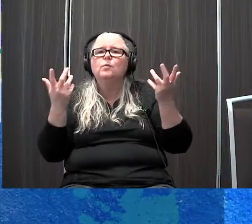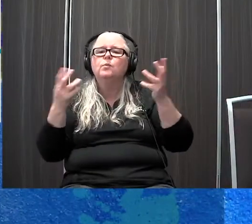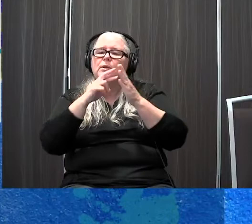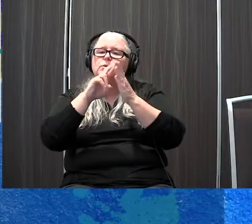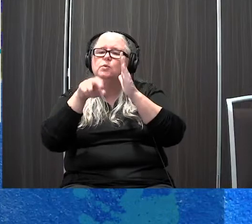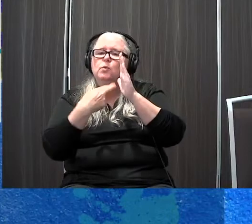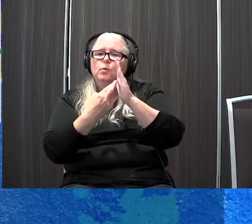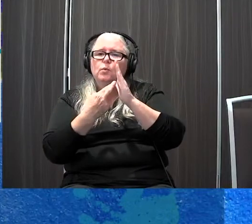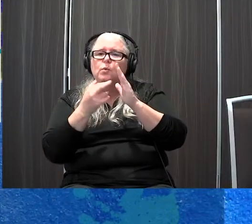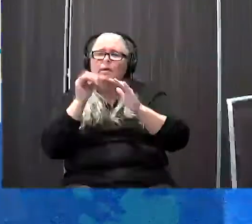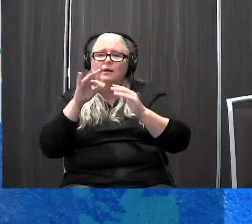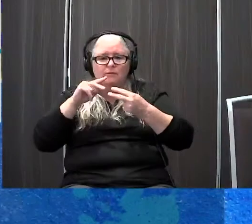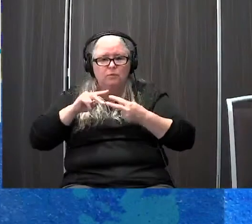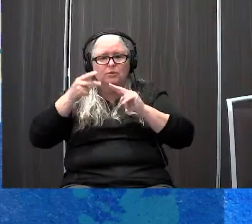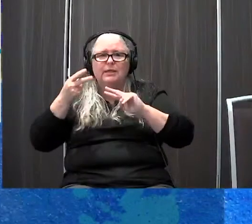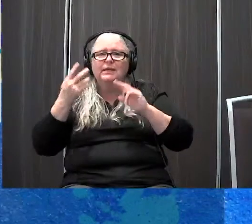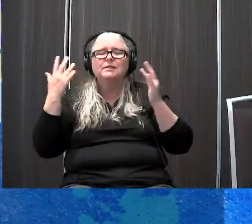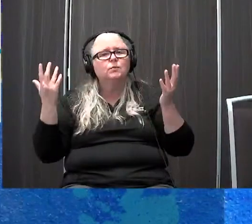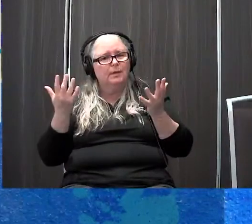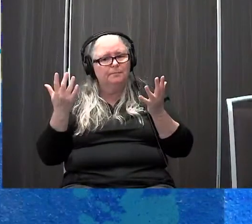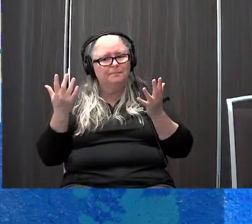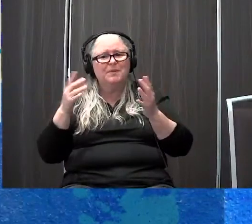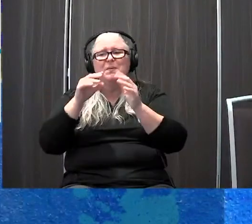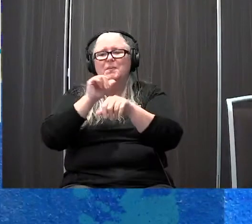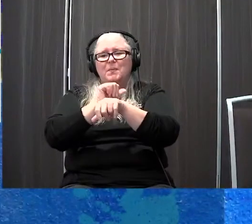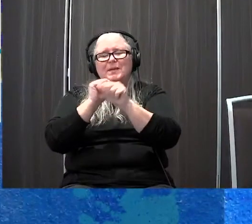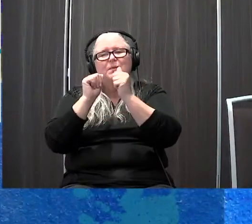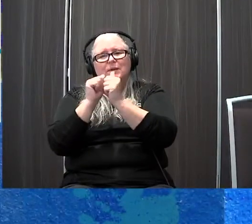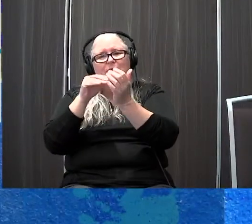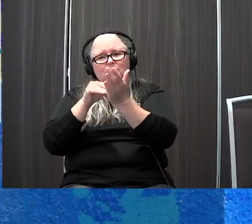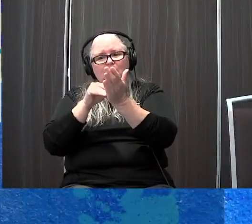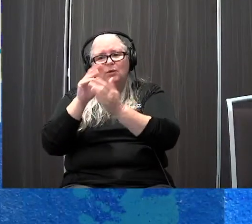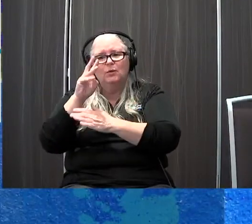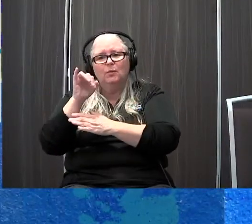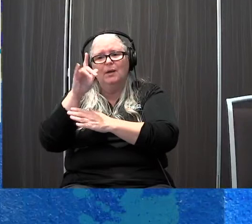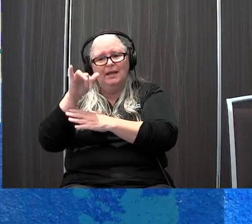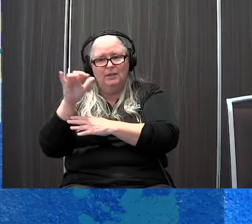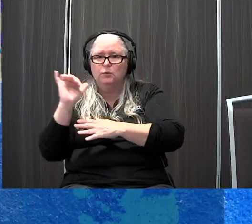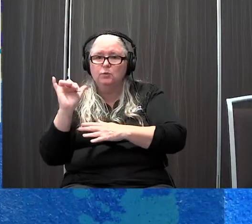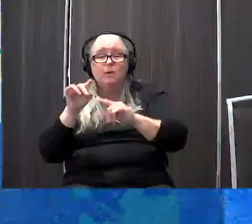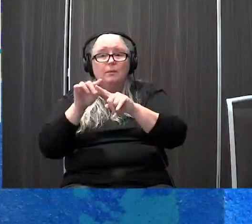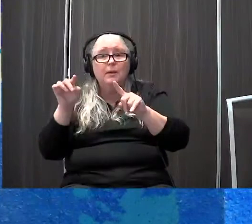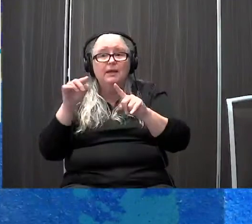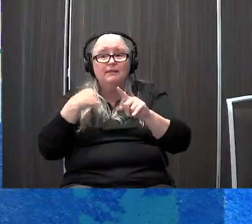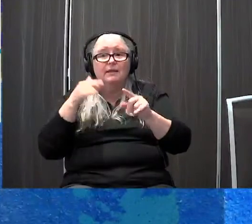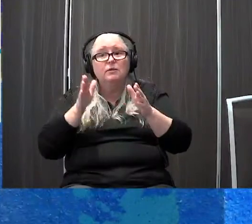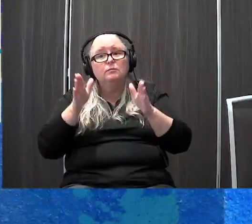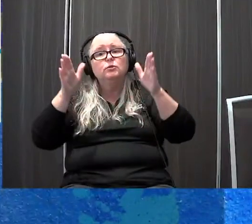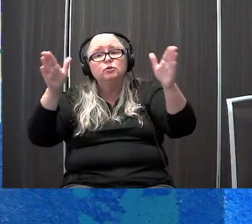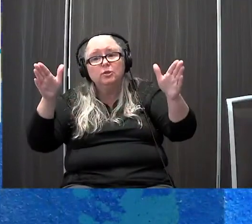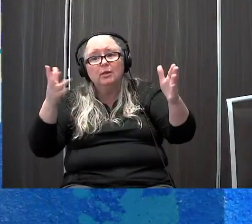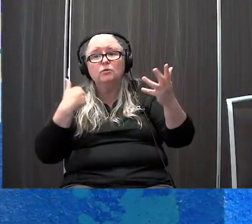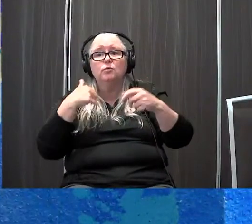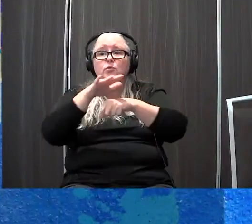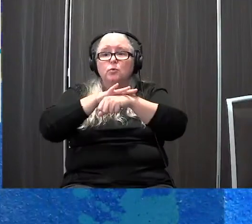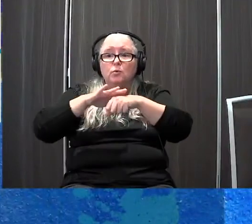So we do, working with Dr. Wiley as well, but performing that general assessment of the clinical picture just